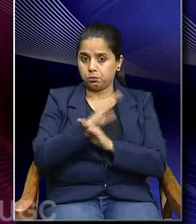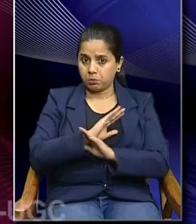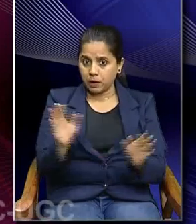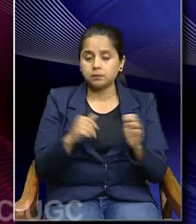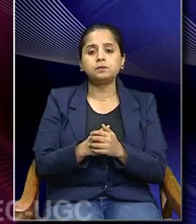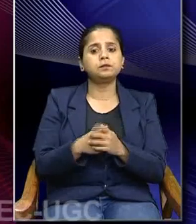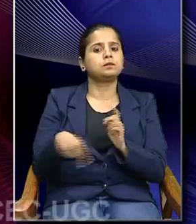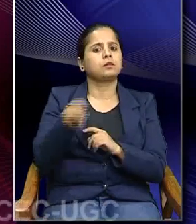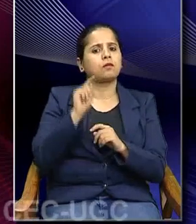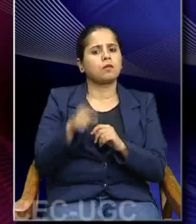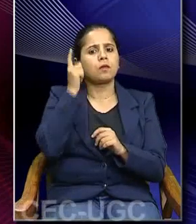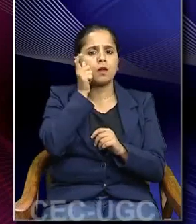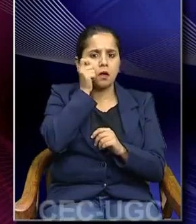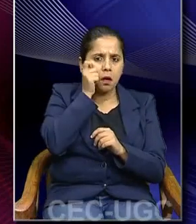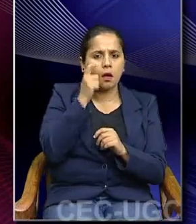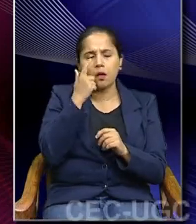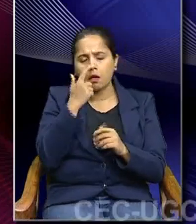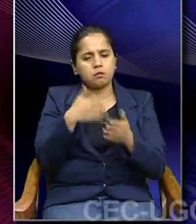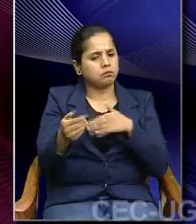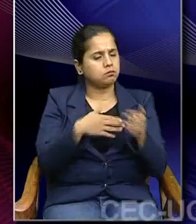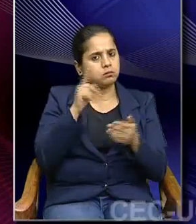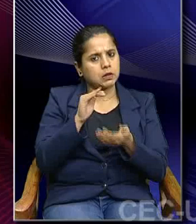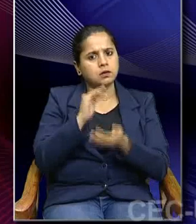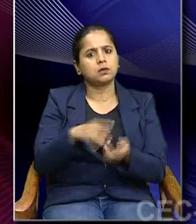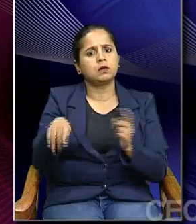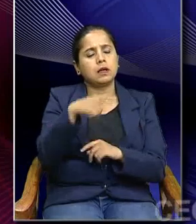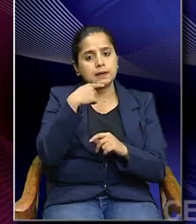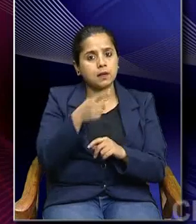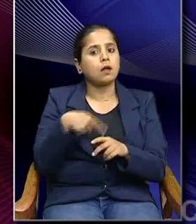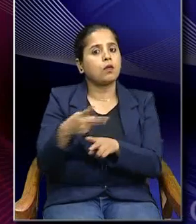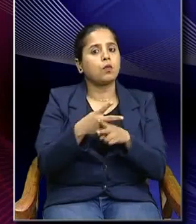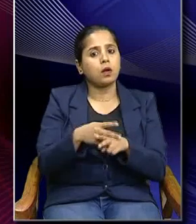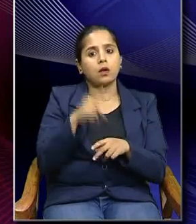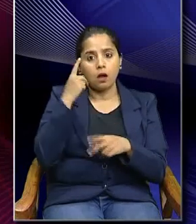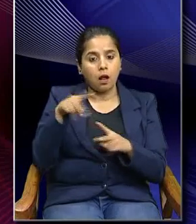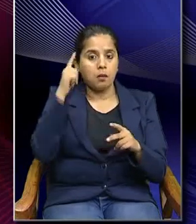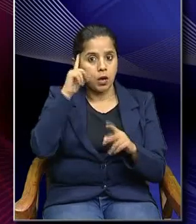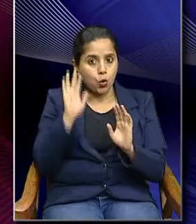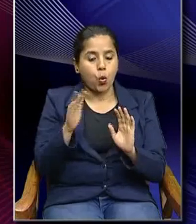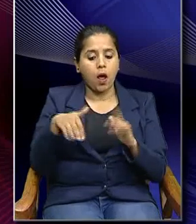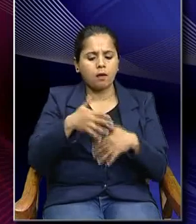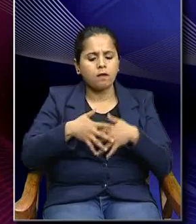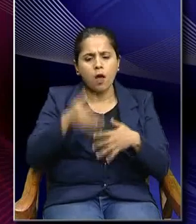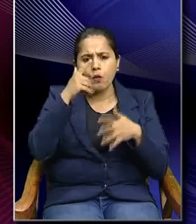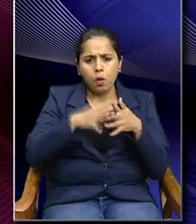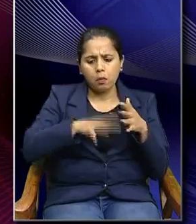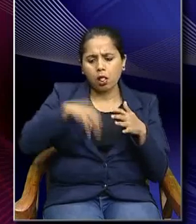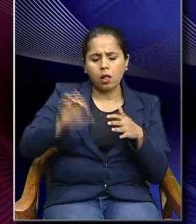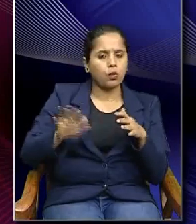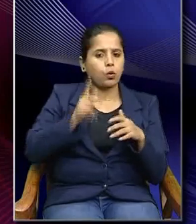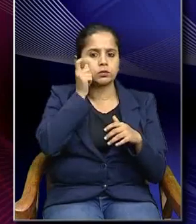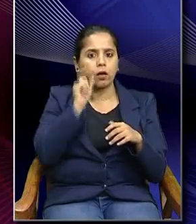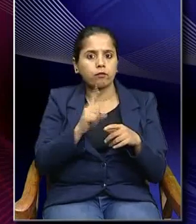and a son. So it takes care of even female feticides or the preference, son